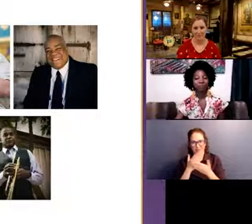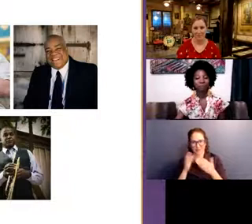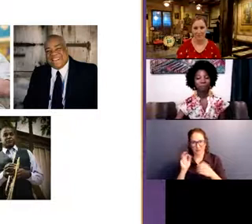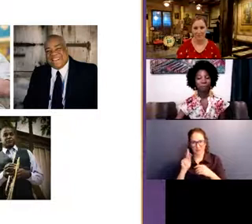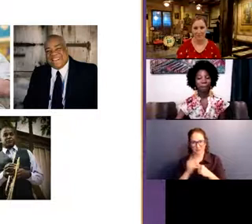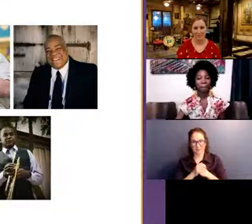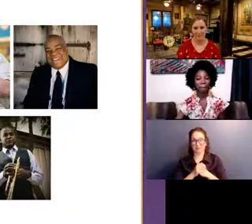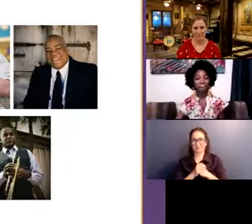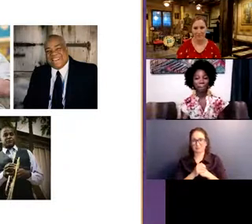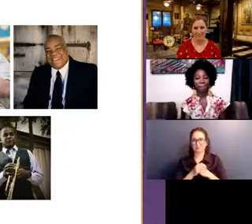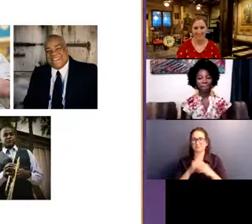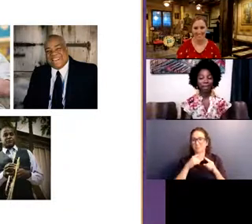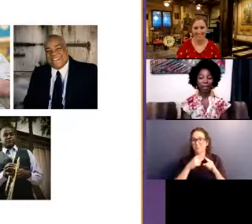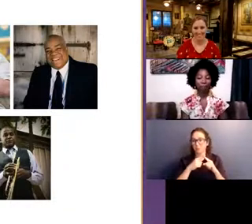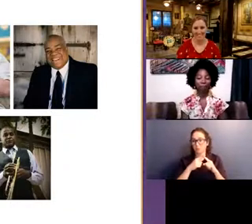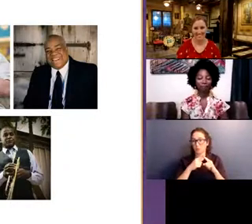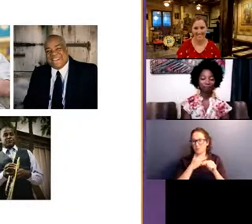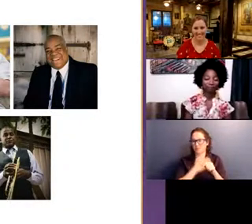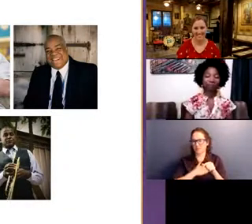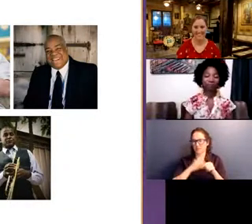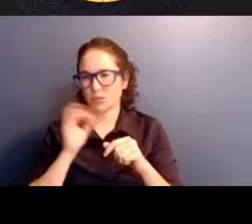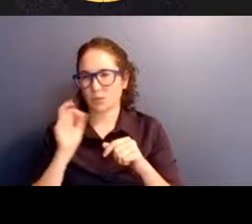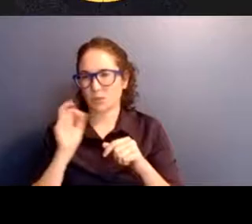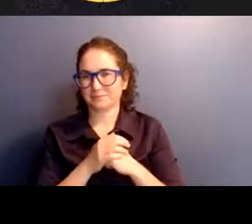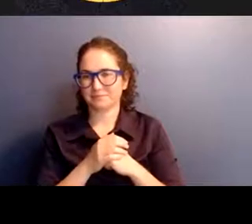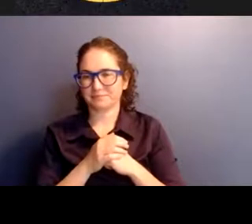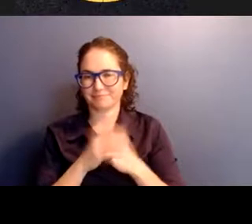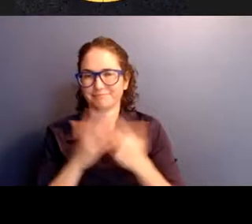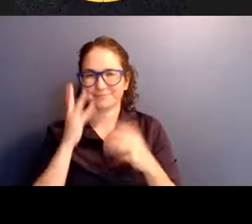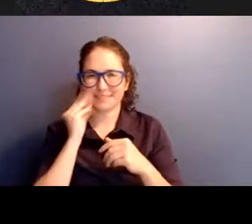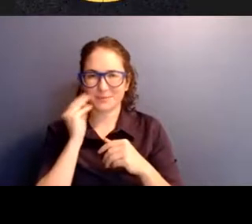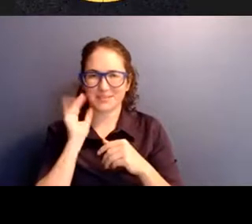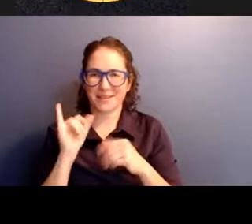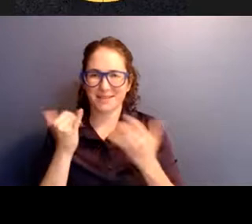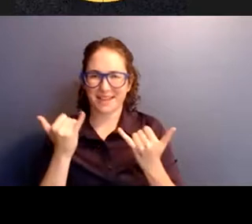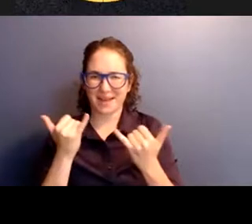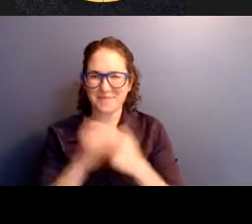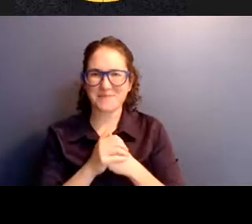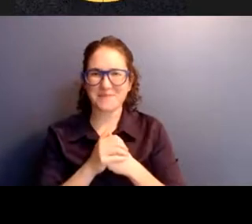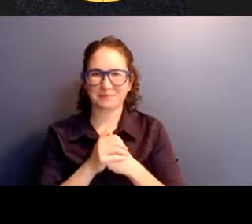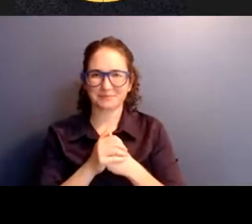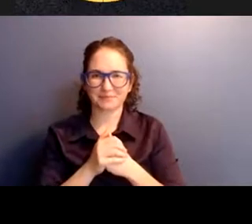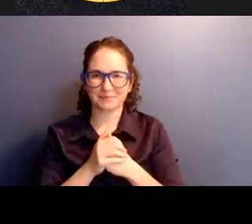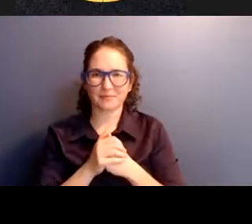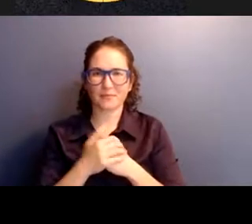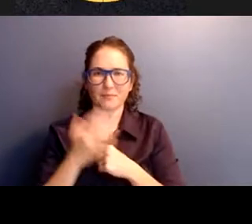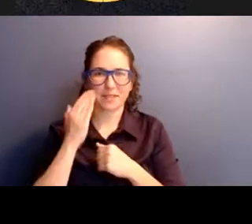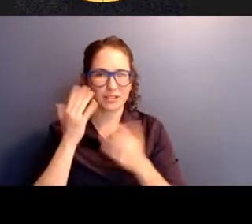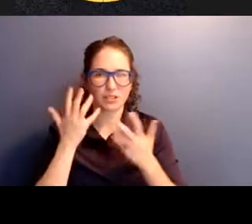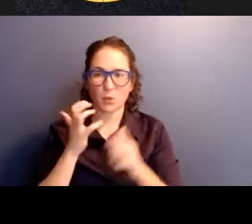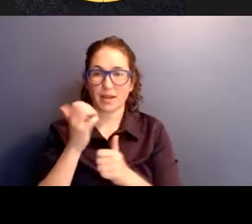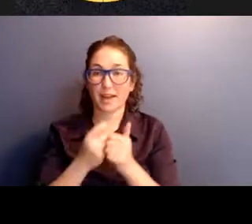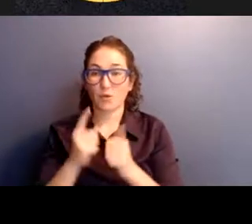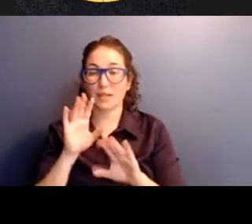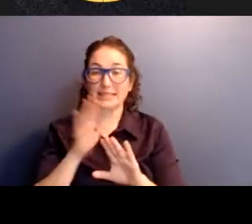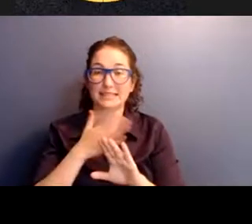Stay muted. I'm very experienced at this by now. We don't want to, everybody singing all